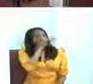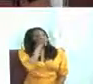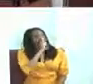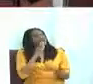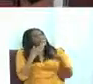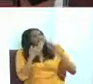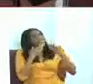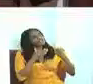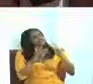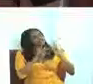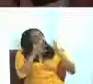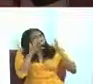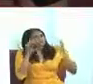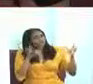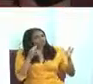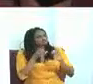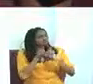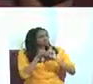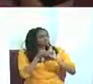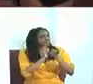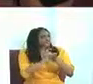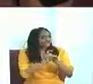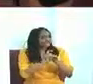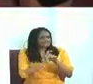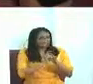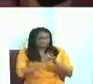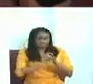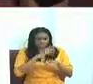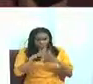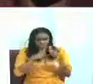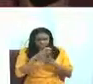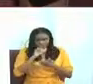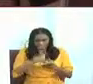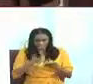That you change these elements as you change us.